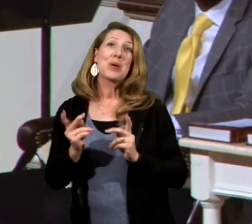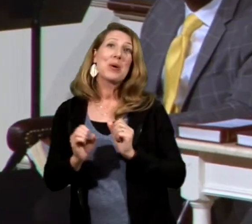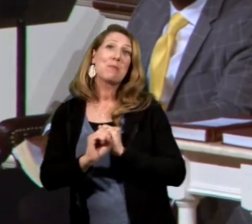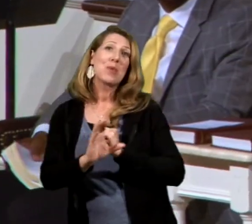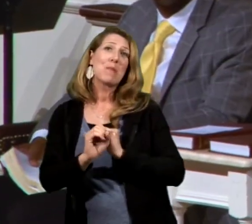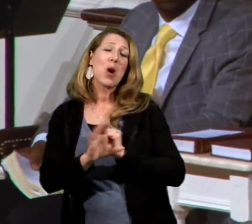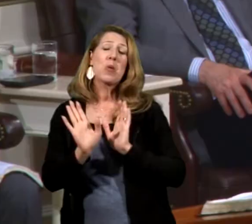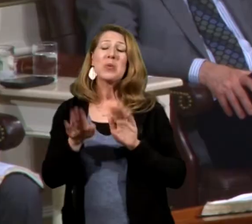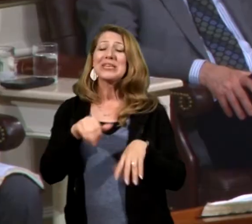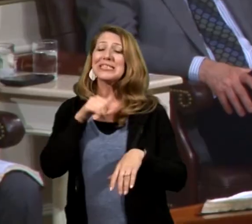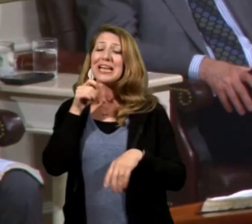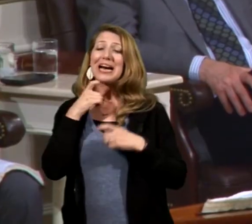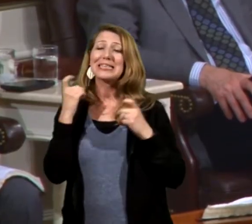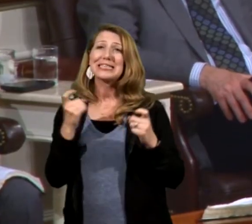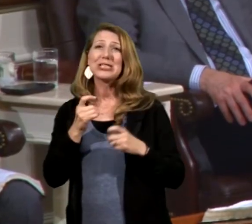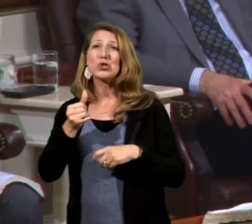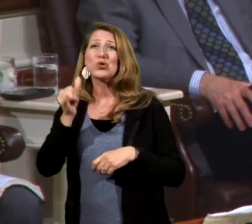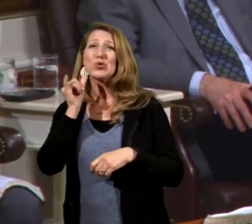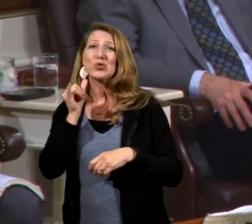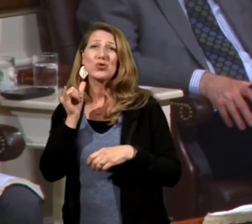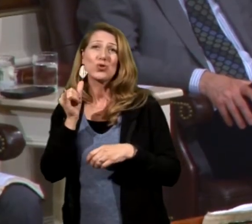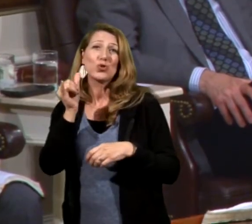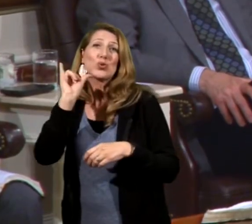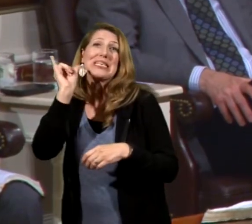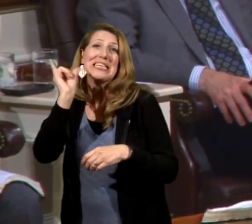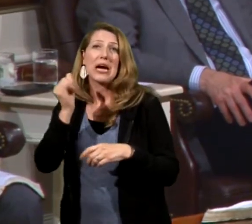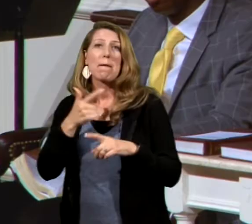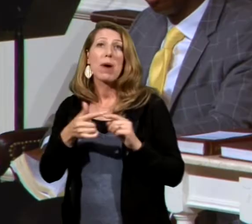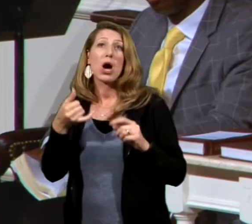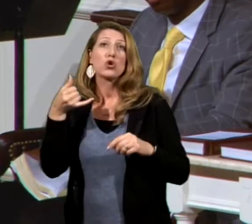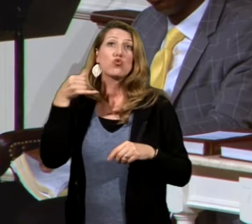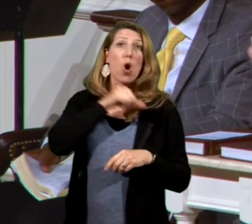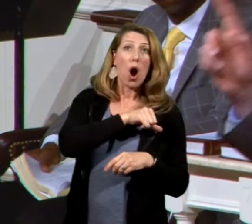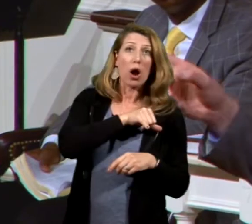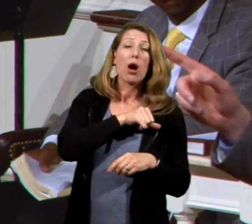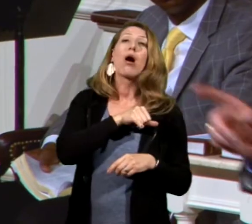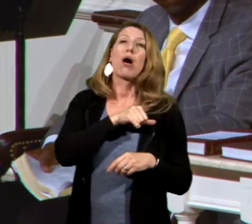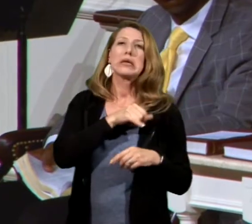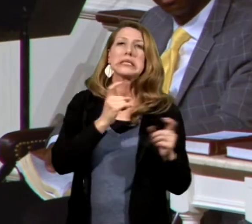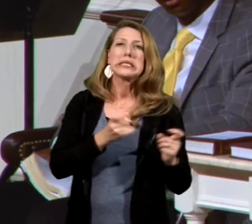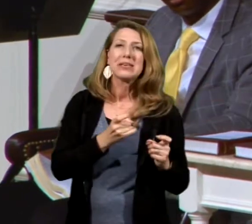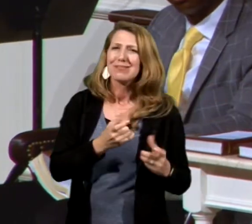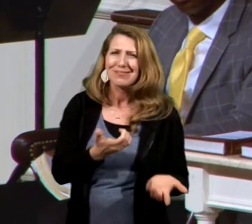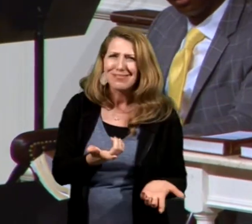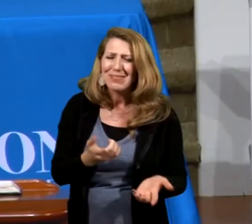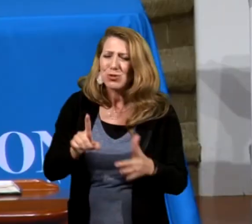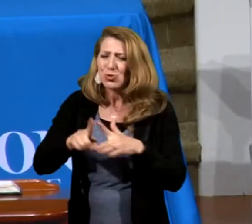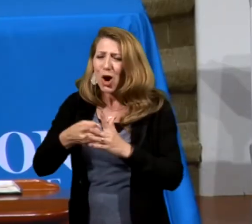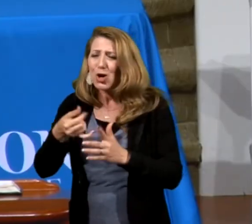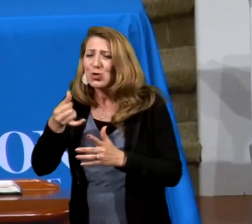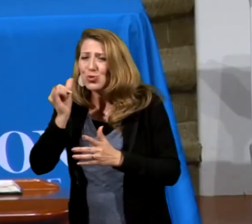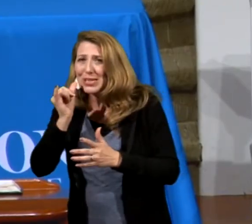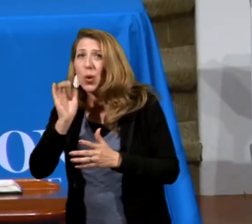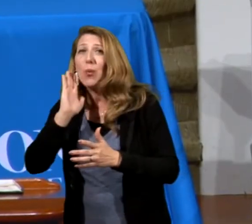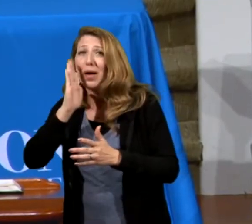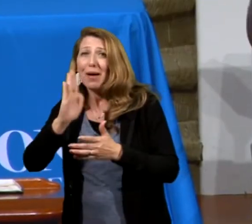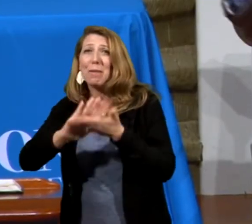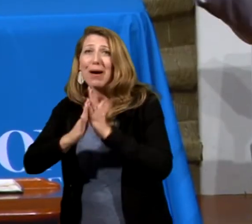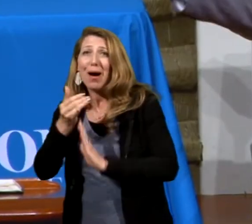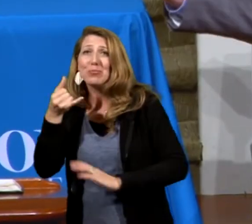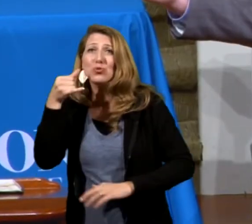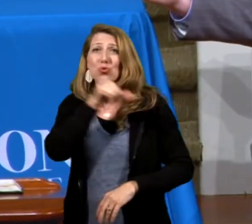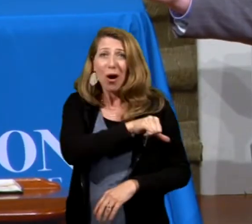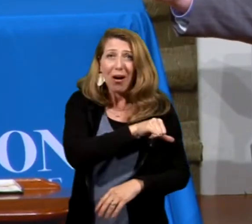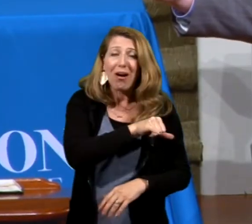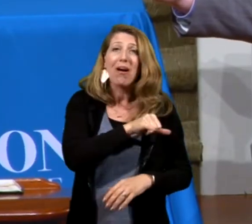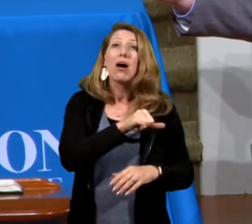not sin to drink alcohol, just a sin to get drunk. Okay? You start drinking, that's what happens. You get drunk. And there are different degrees